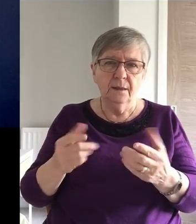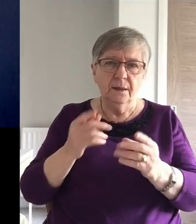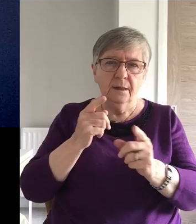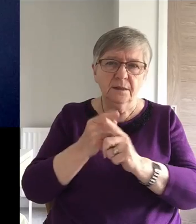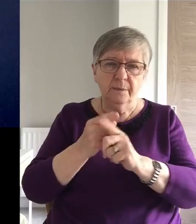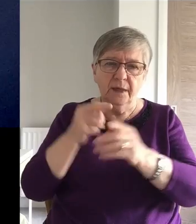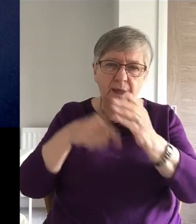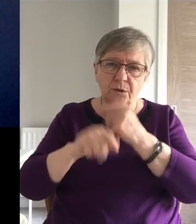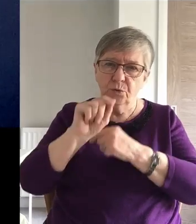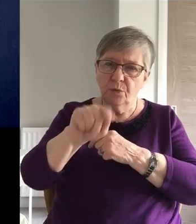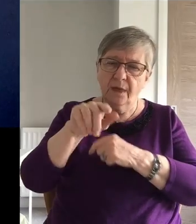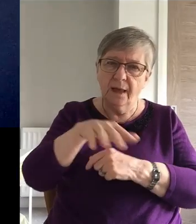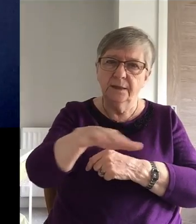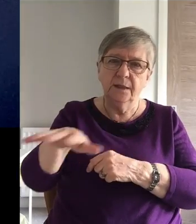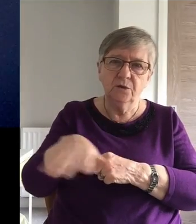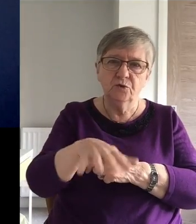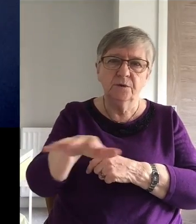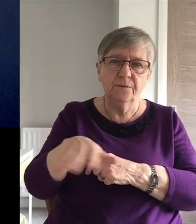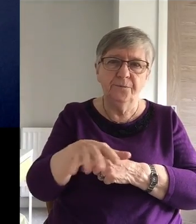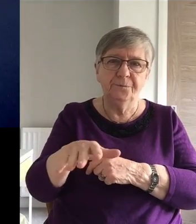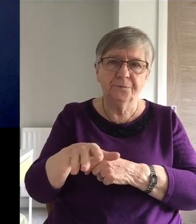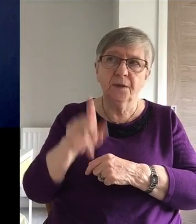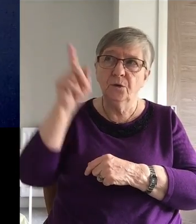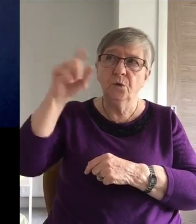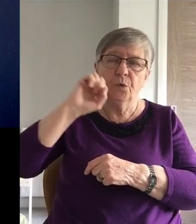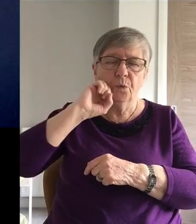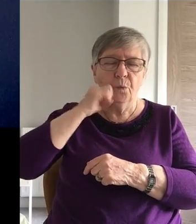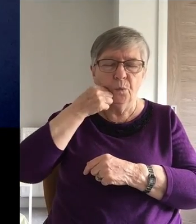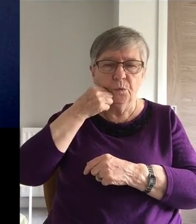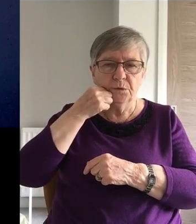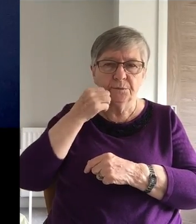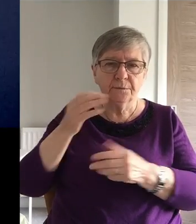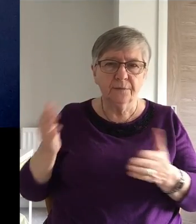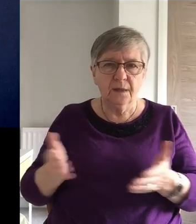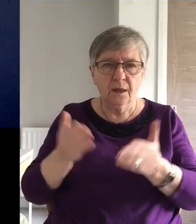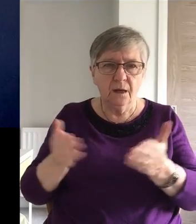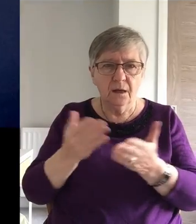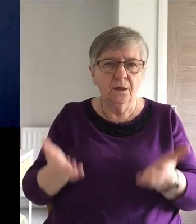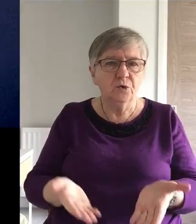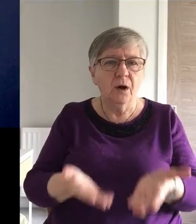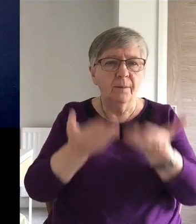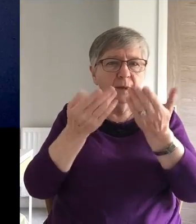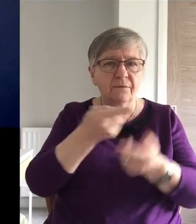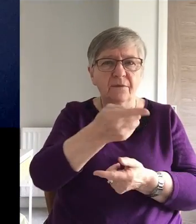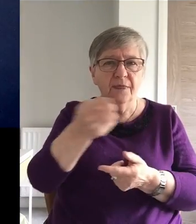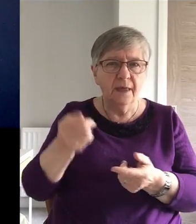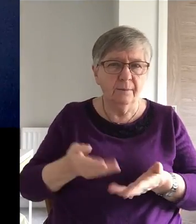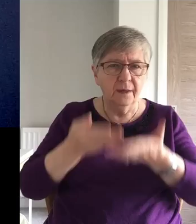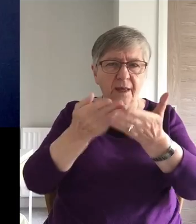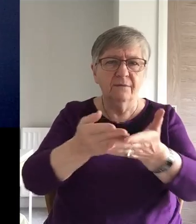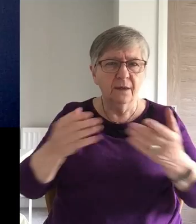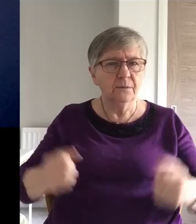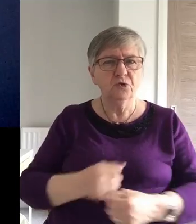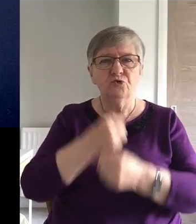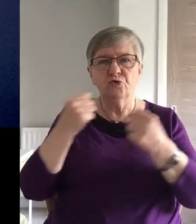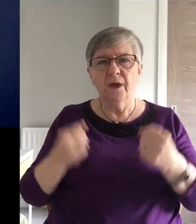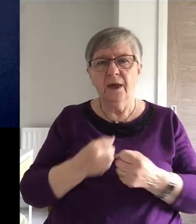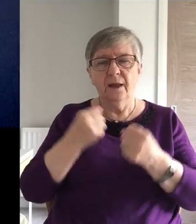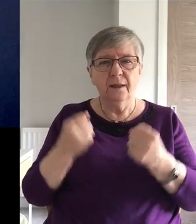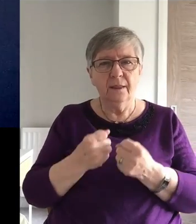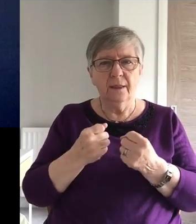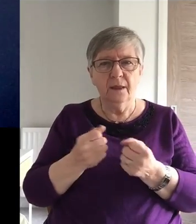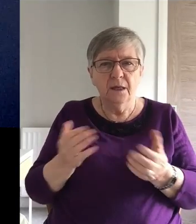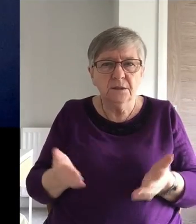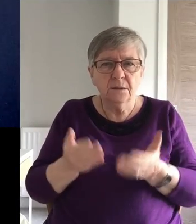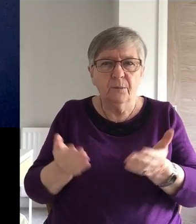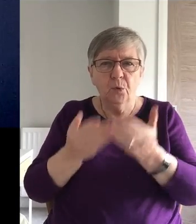into that nation, that you would encourage and uplift them, that you would give them strength, that you would support